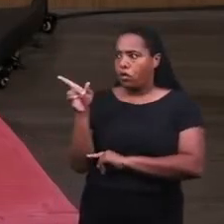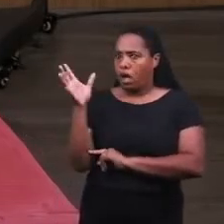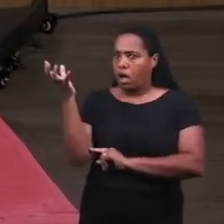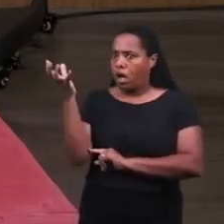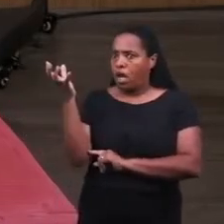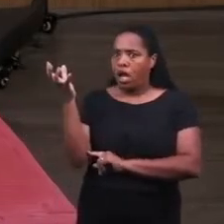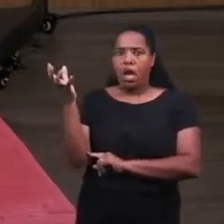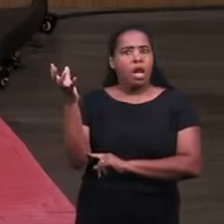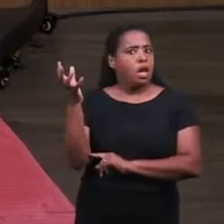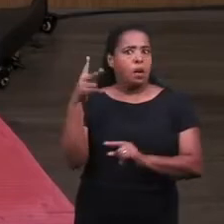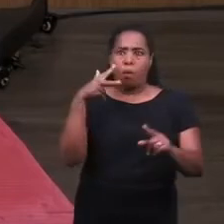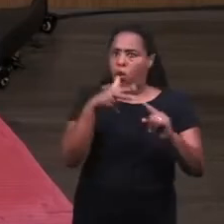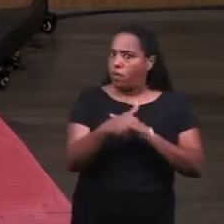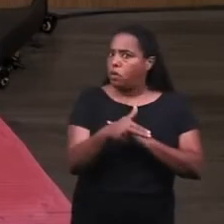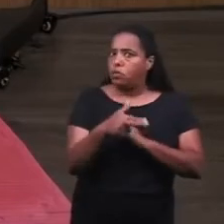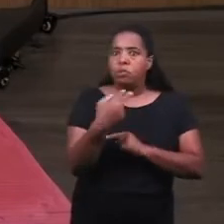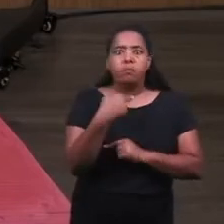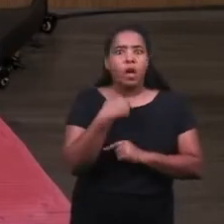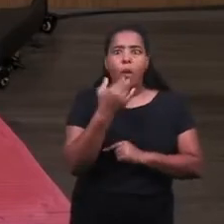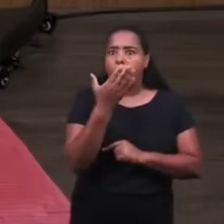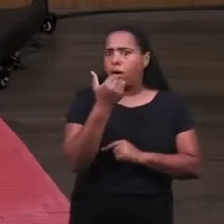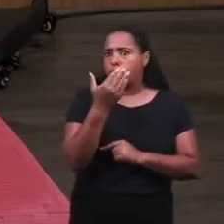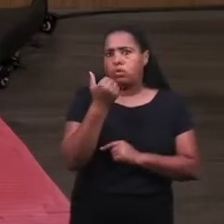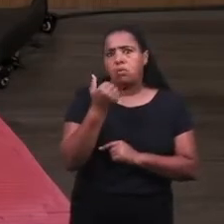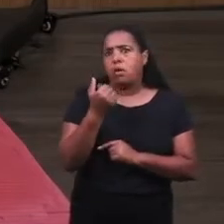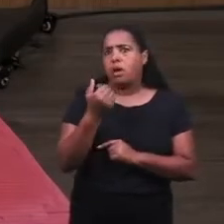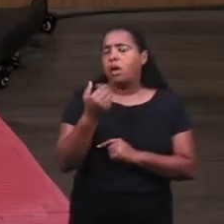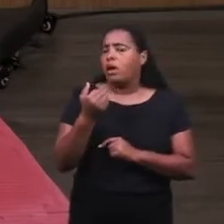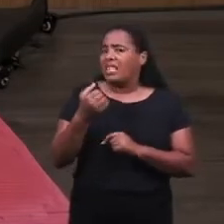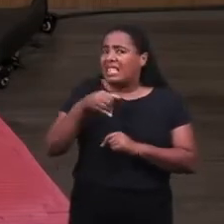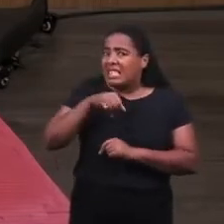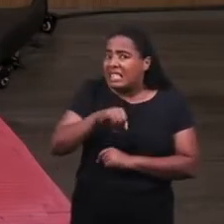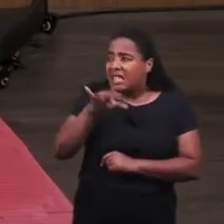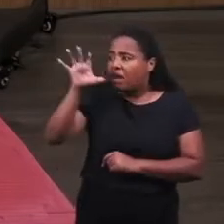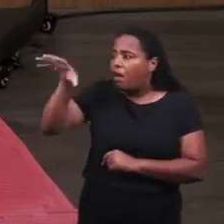they would lose the blessing of God. They